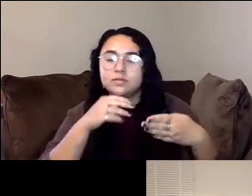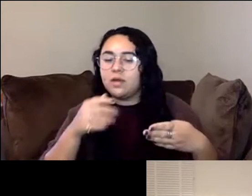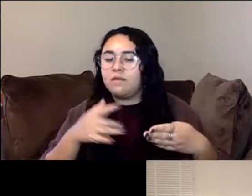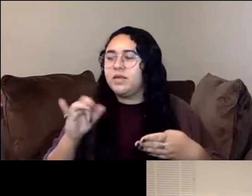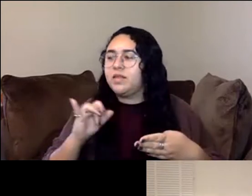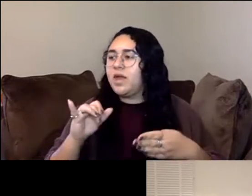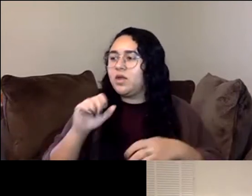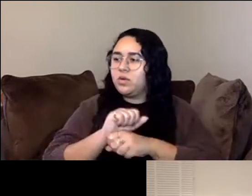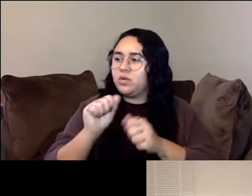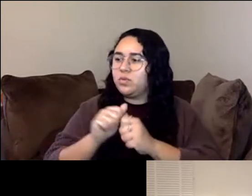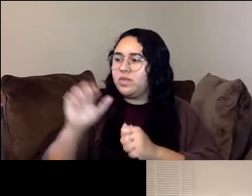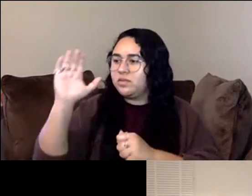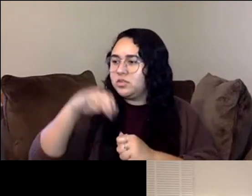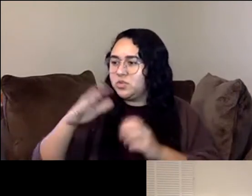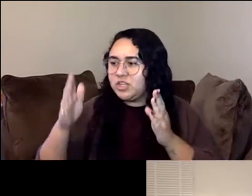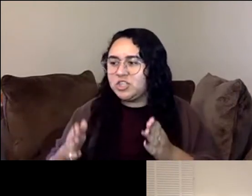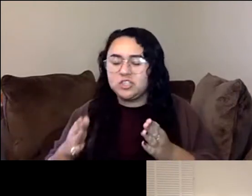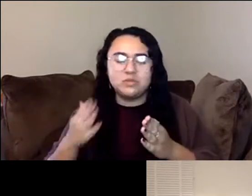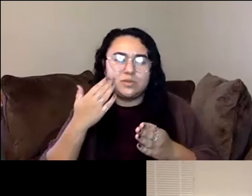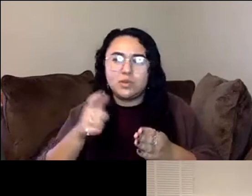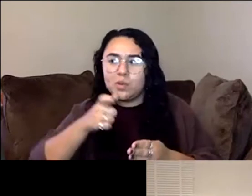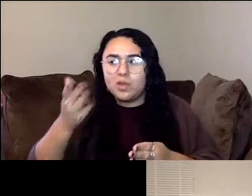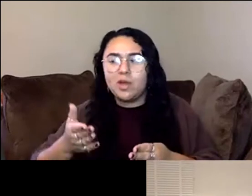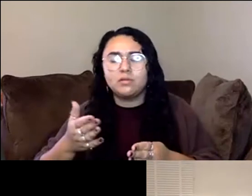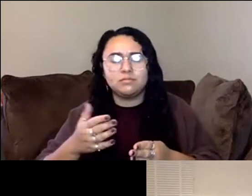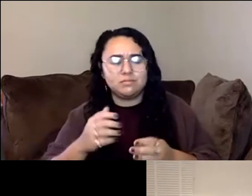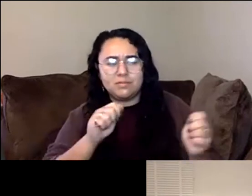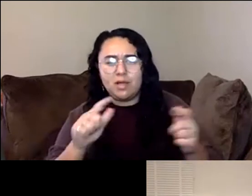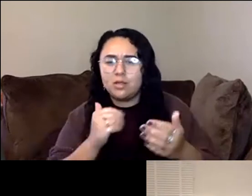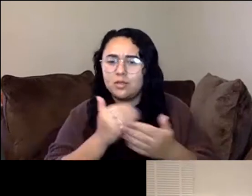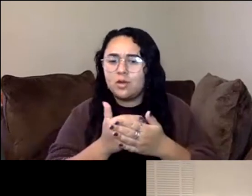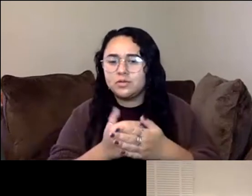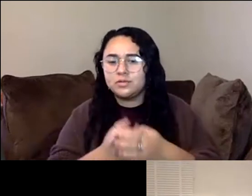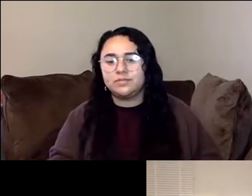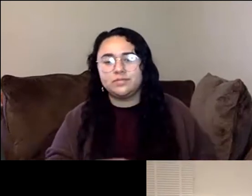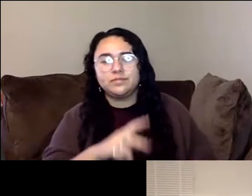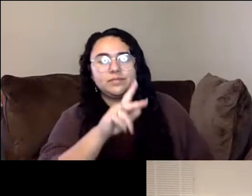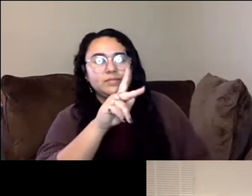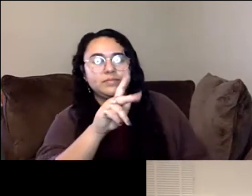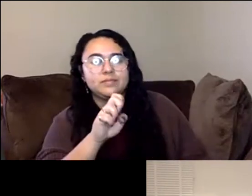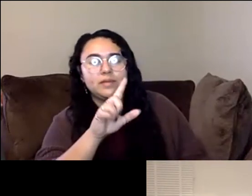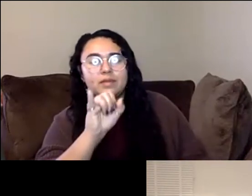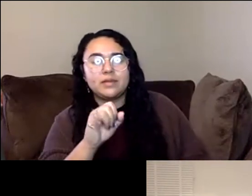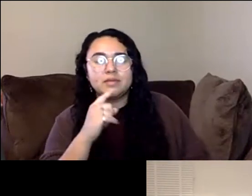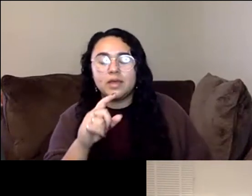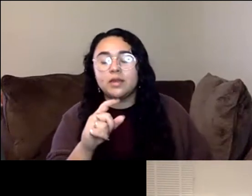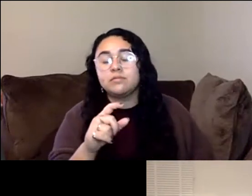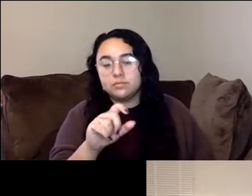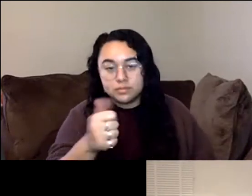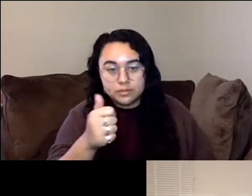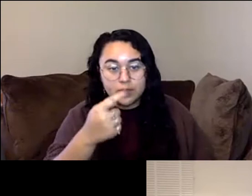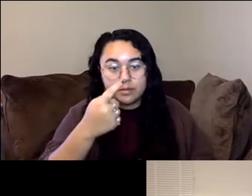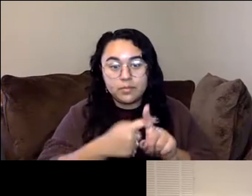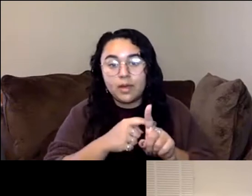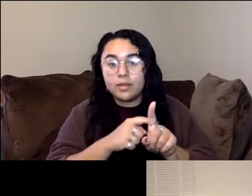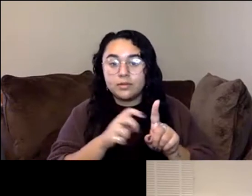all. I think we're all very close now. Good. And on the other side of your 10-month journey together, so the fellows are hanging